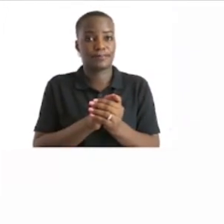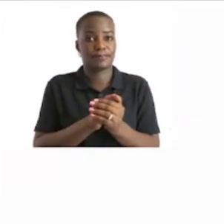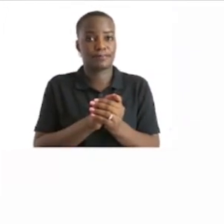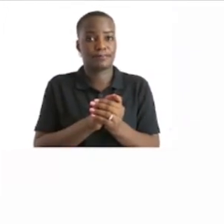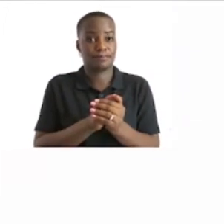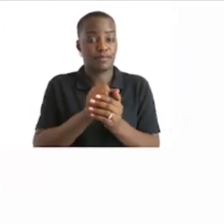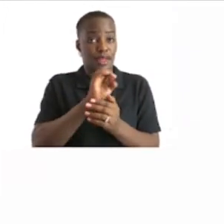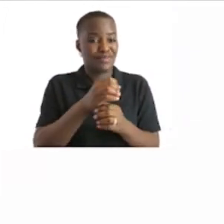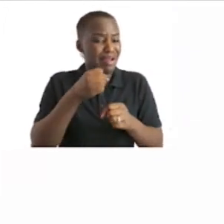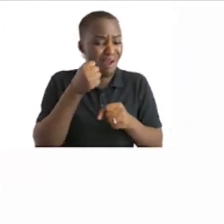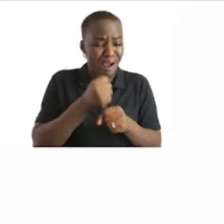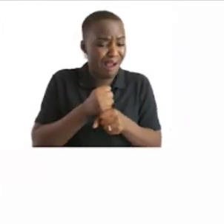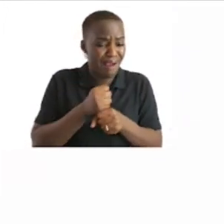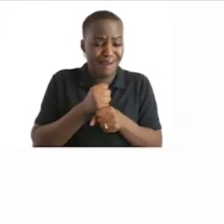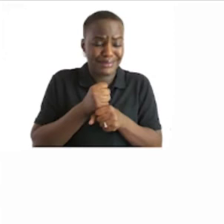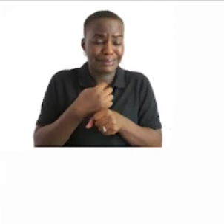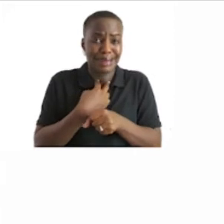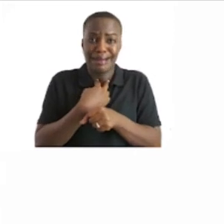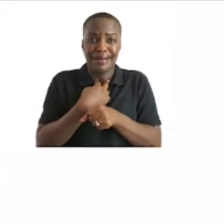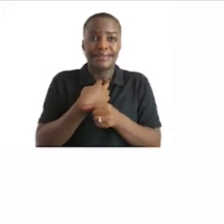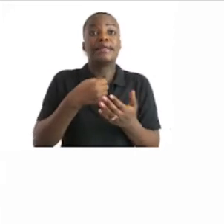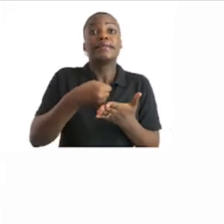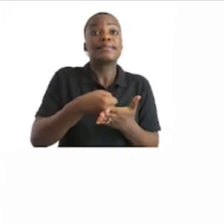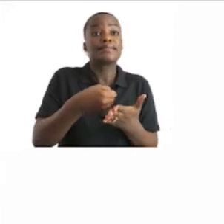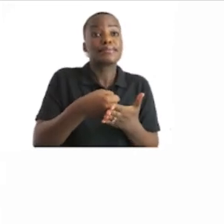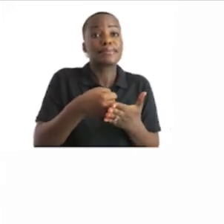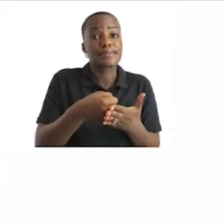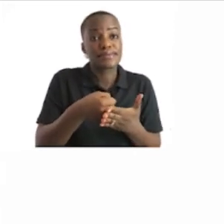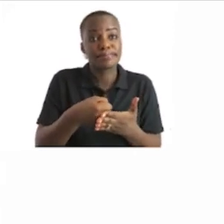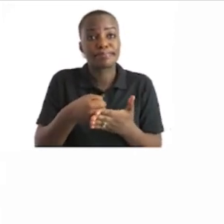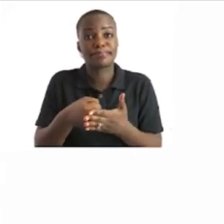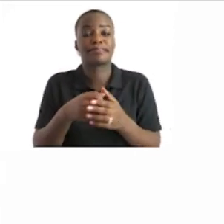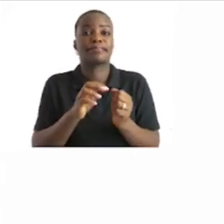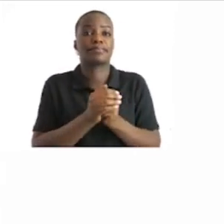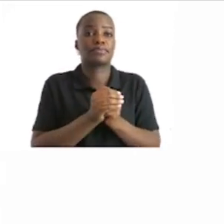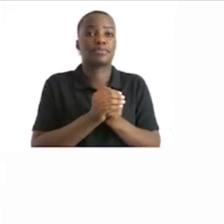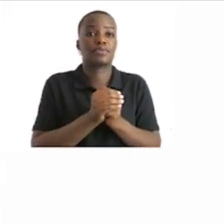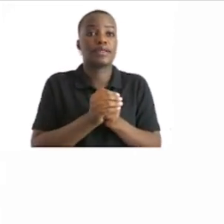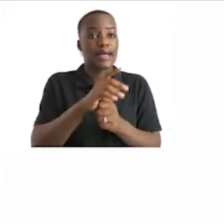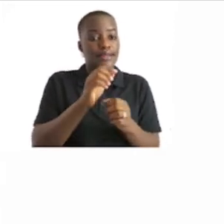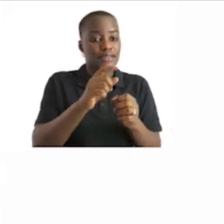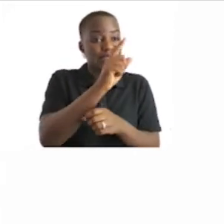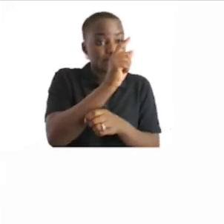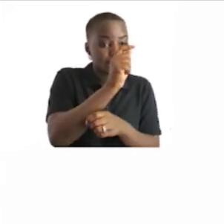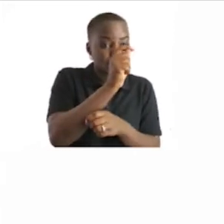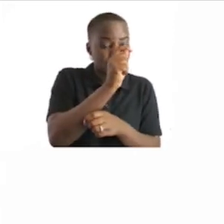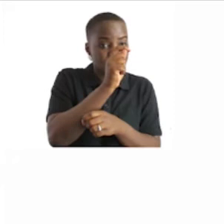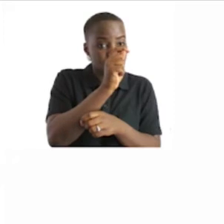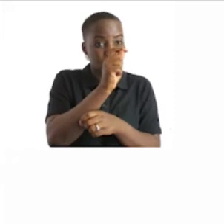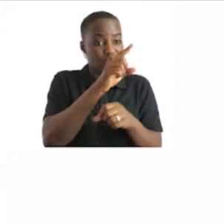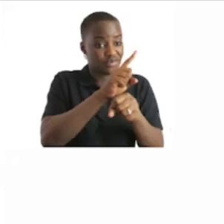If you get stuck, you are going to just write a small T on top of the first digit you see